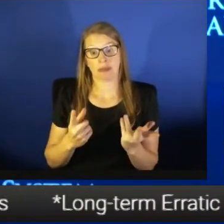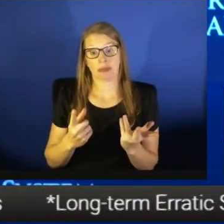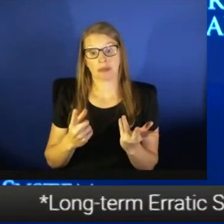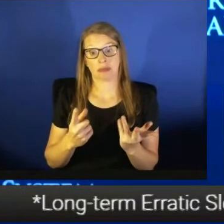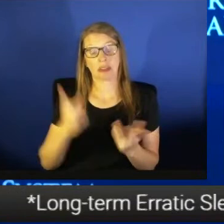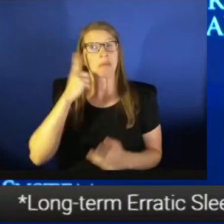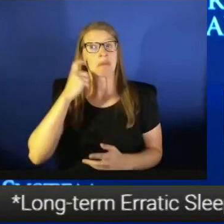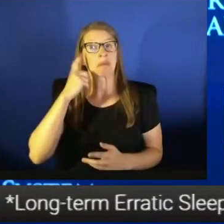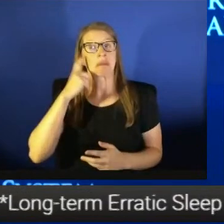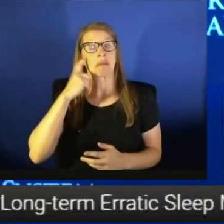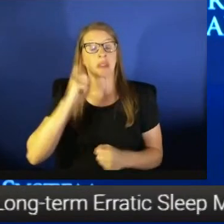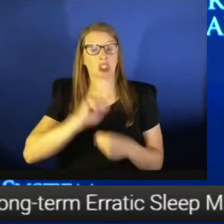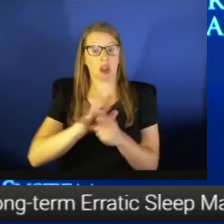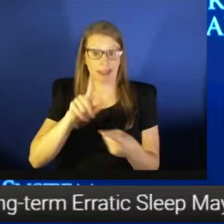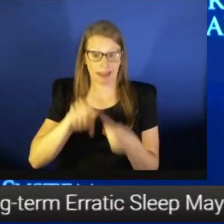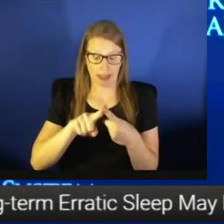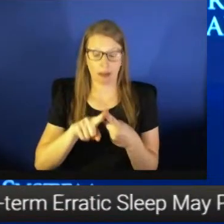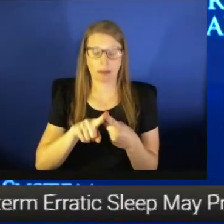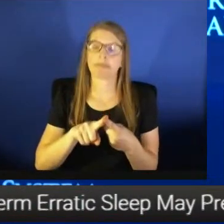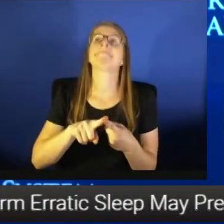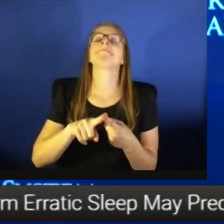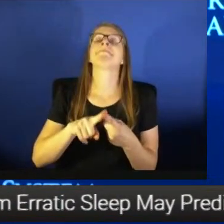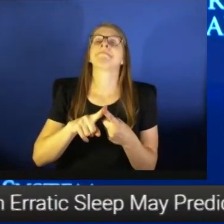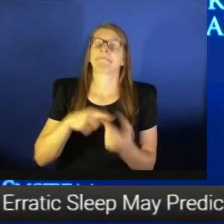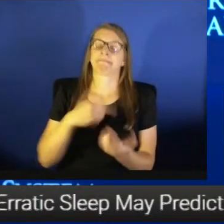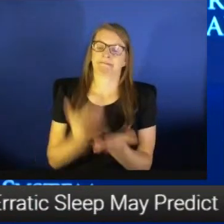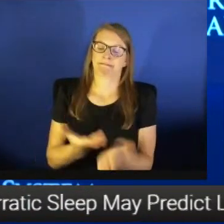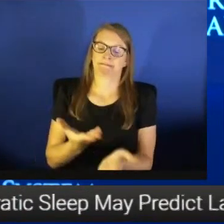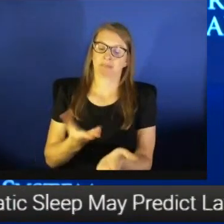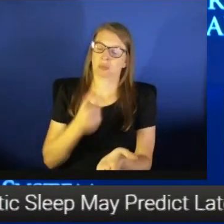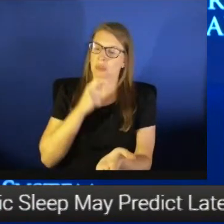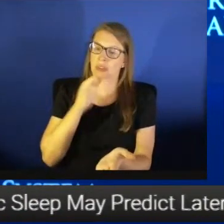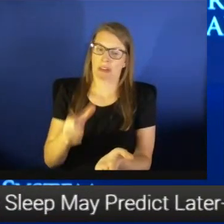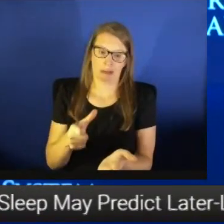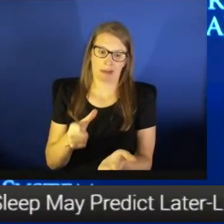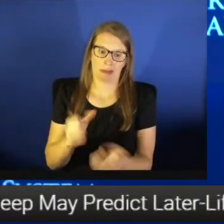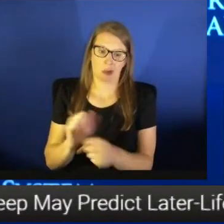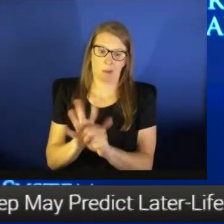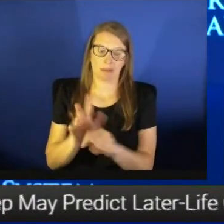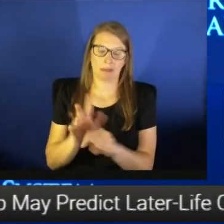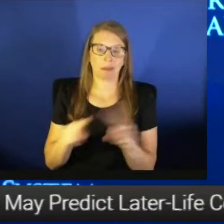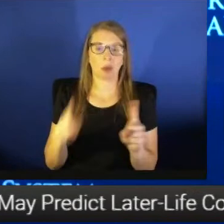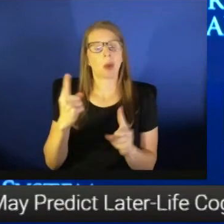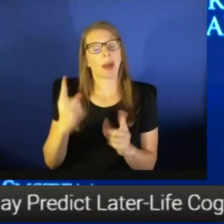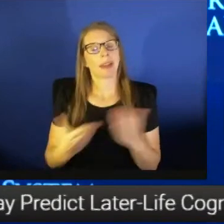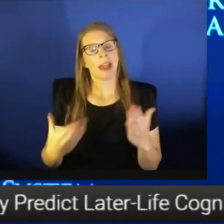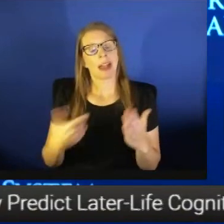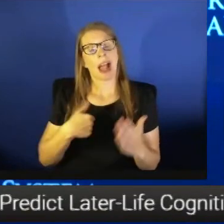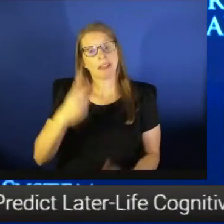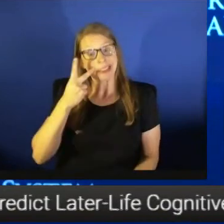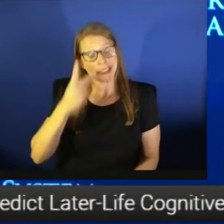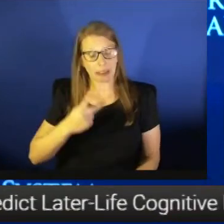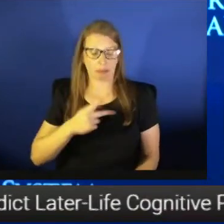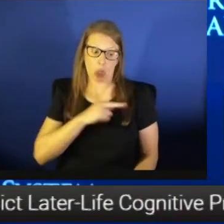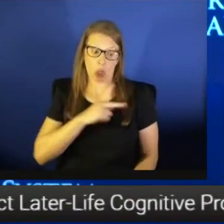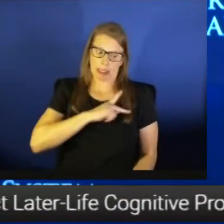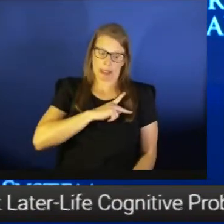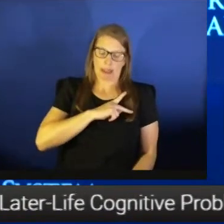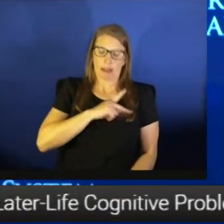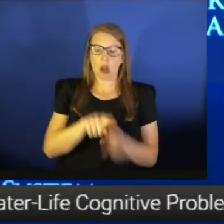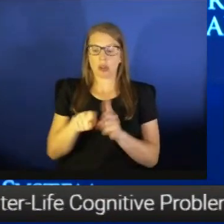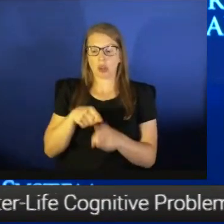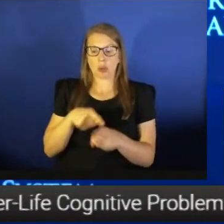you can clearly say that it's not. But I think one thing that I've seen in my personal and professional